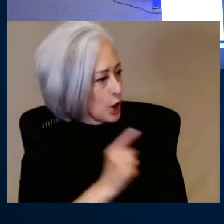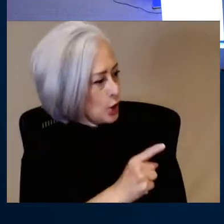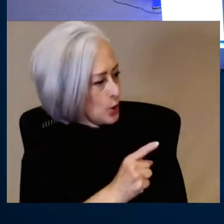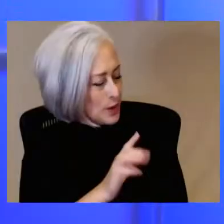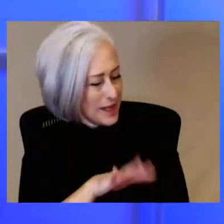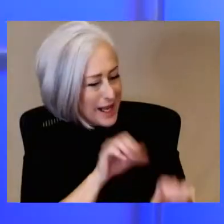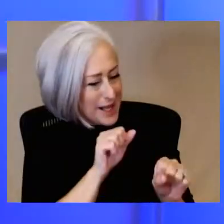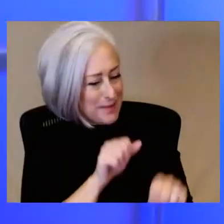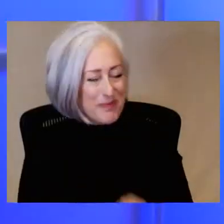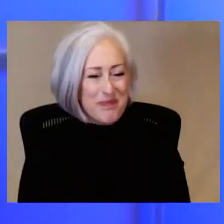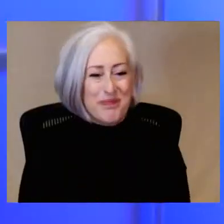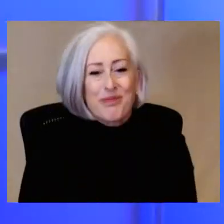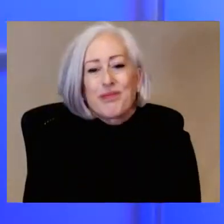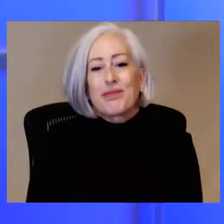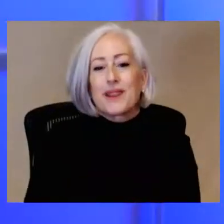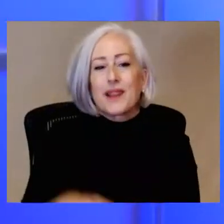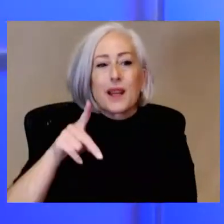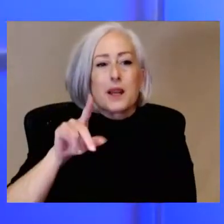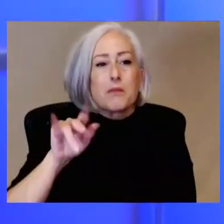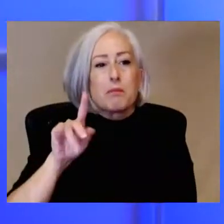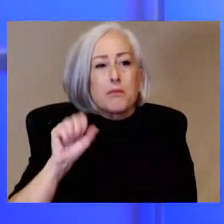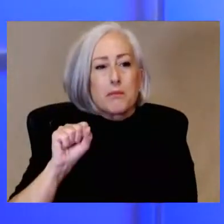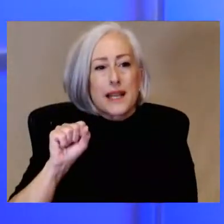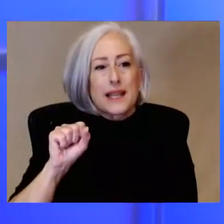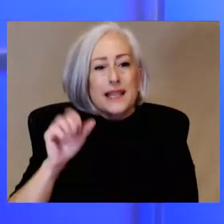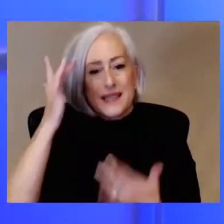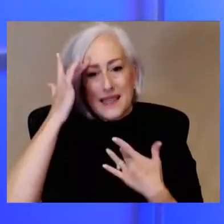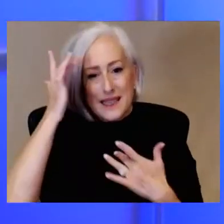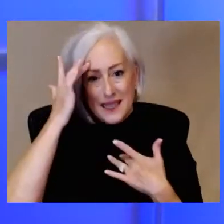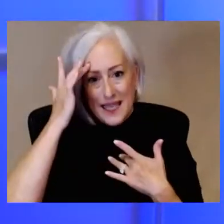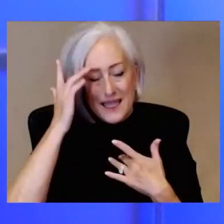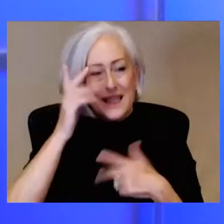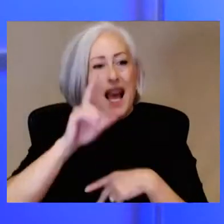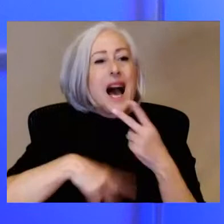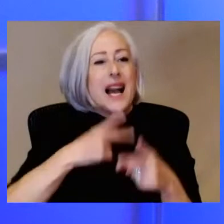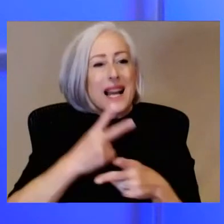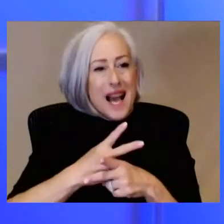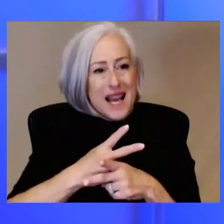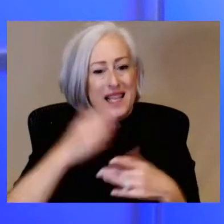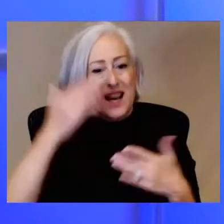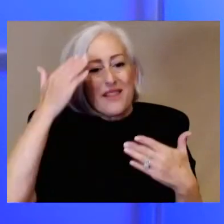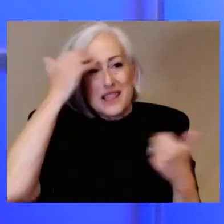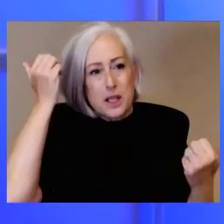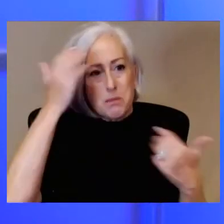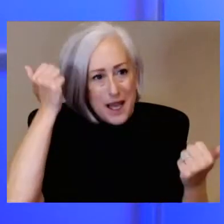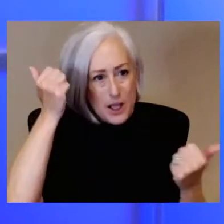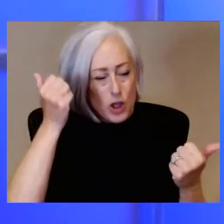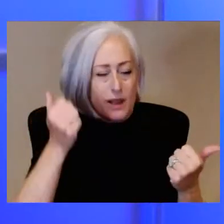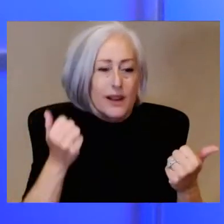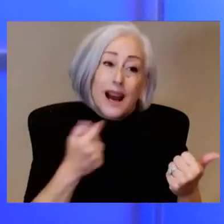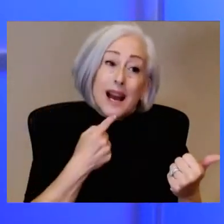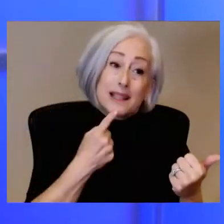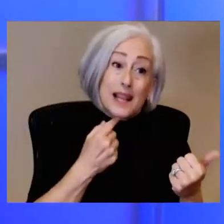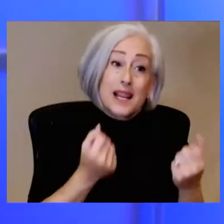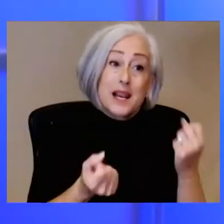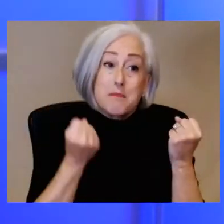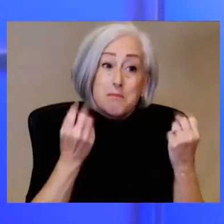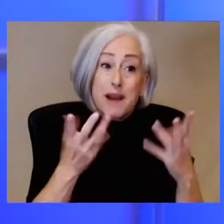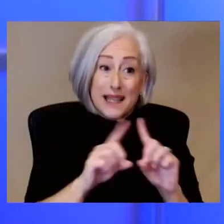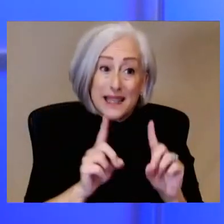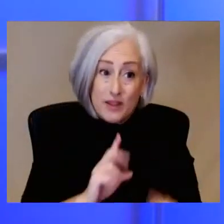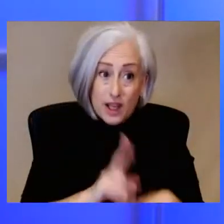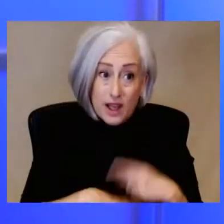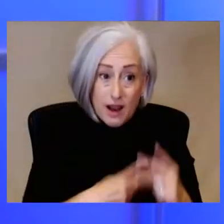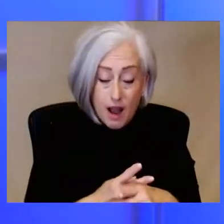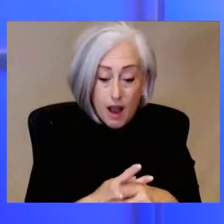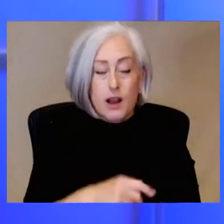one. Well, so that Pick's disease is a form of dementia. I mentioned there's a lot of different causes of dementia, and Alzheimer's is the number one. Pick's is a